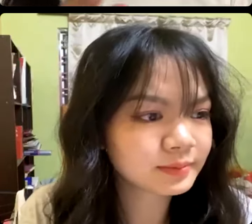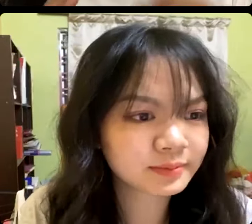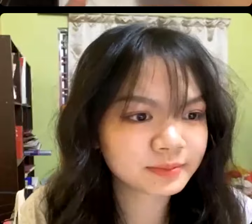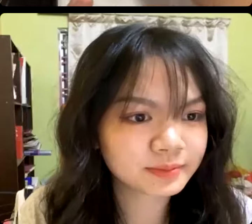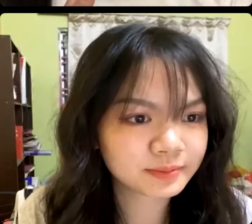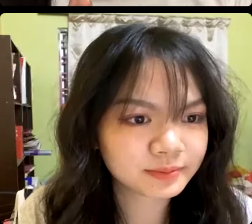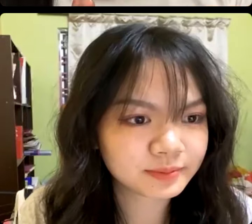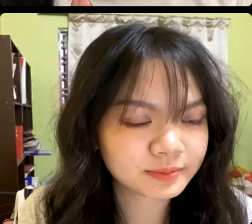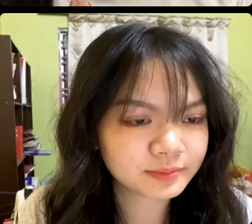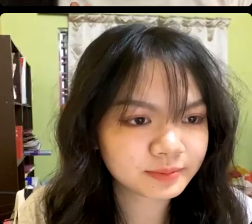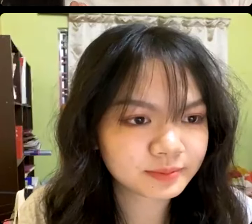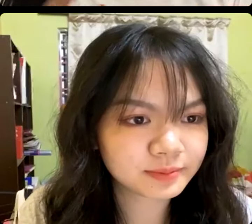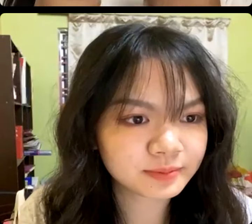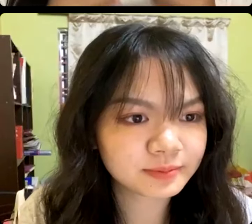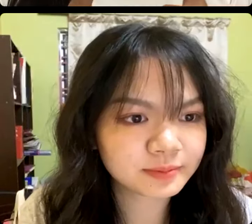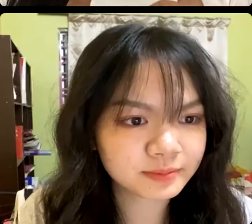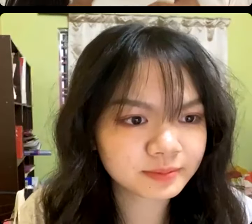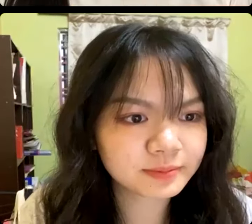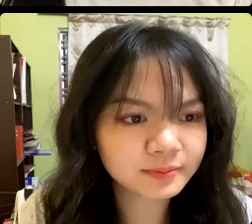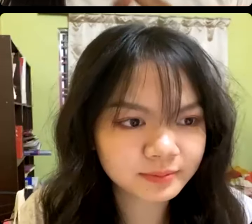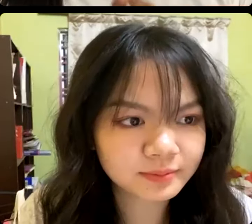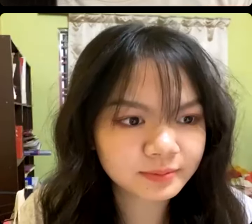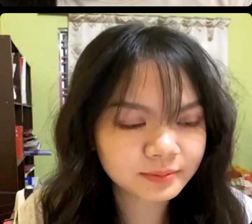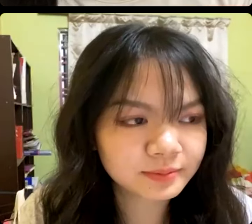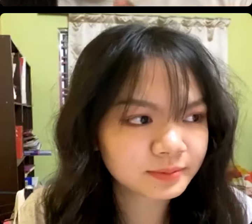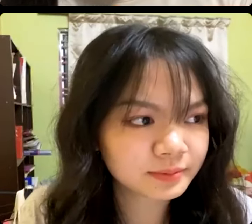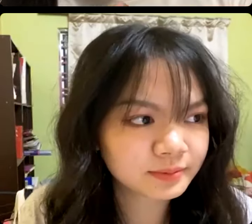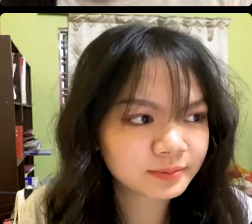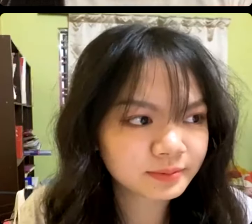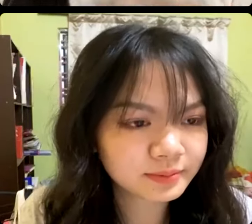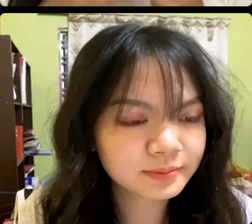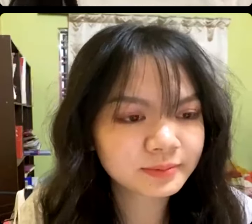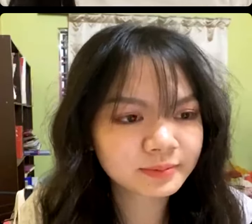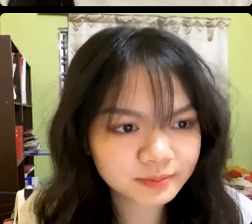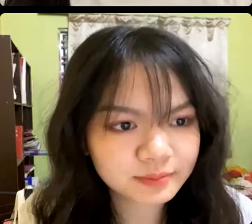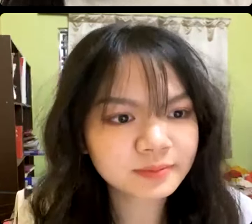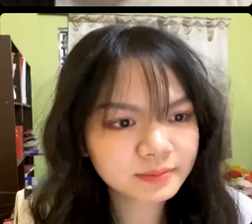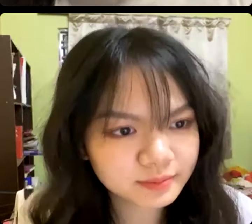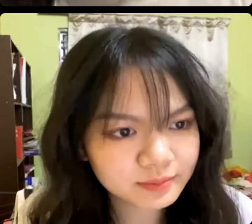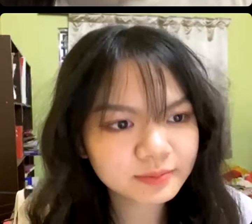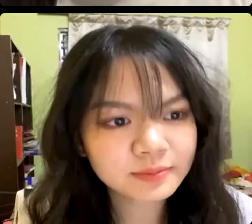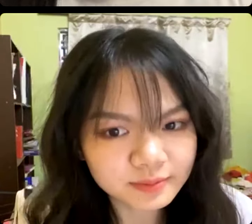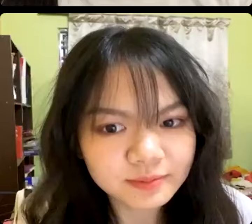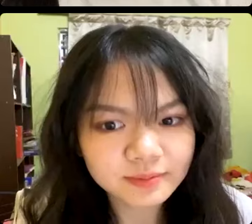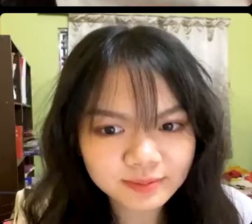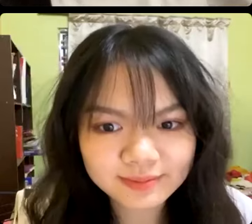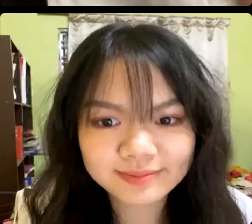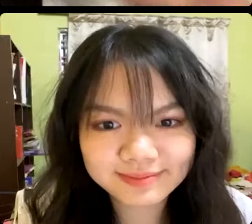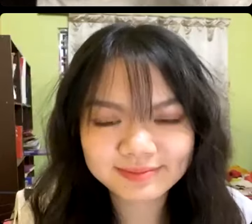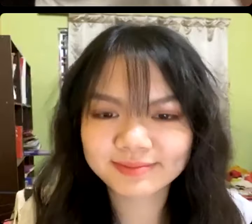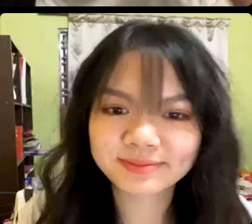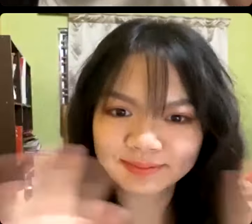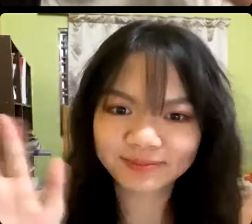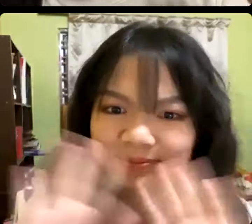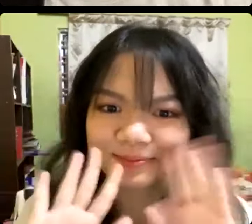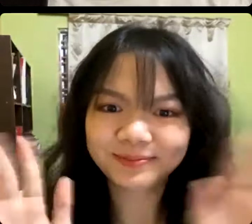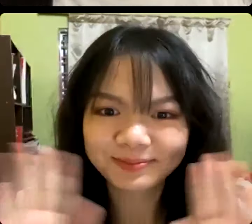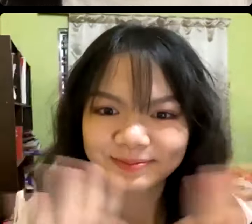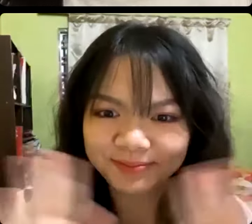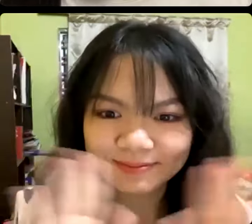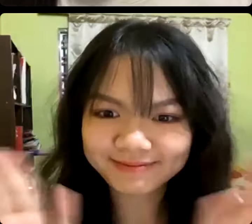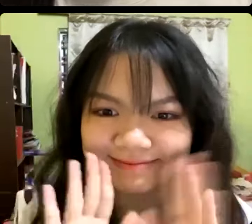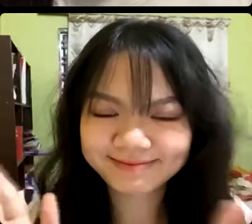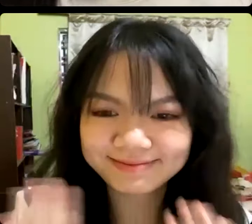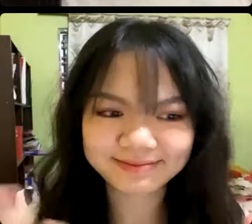also develop soft skills and to become the drivers of change within the community. So hello everyone, thank you